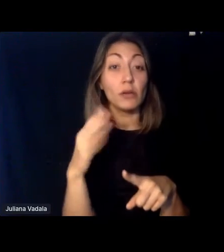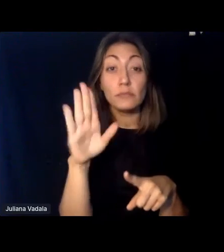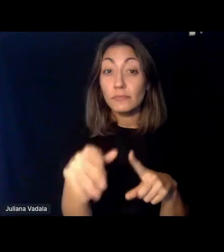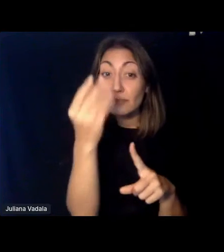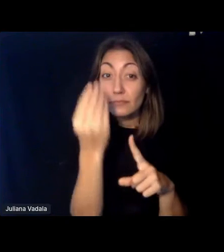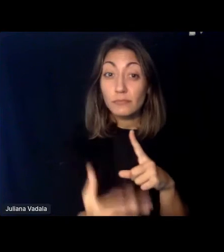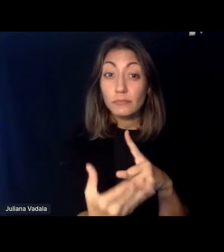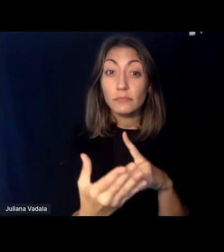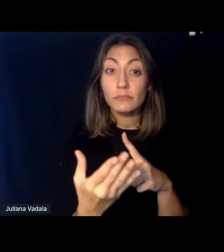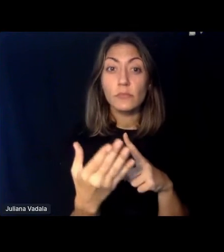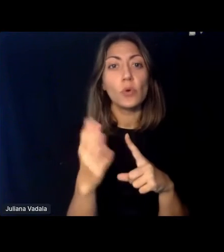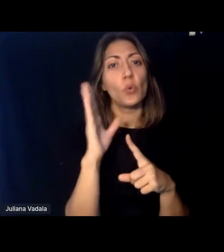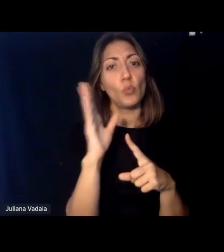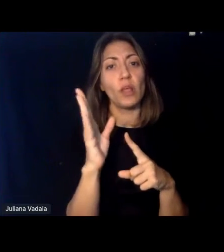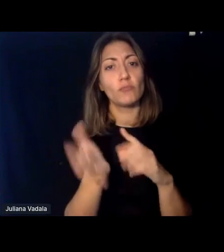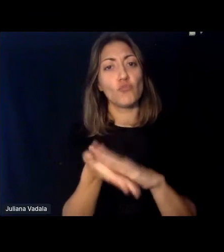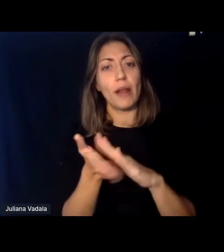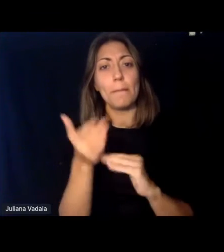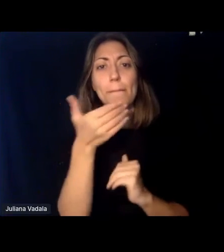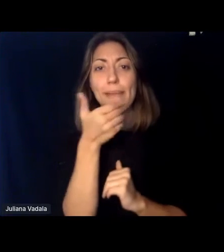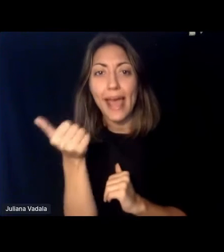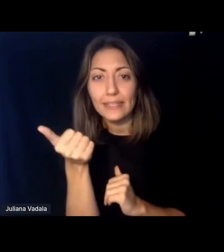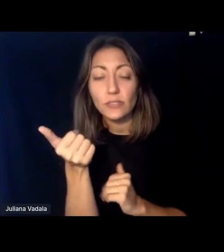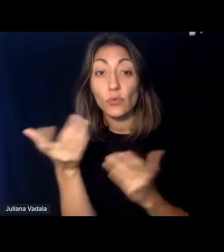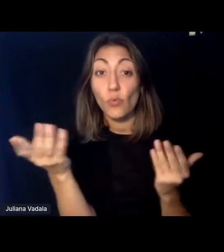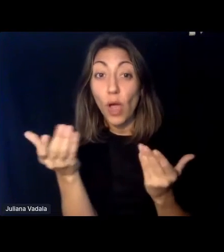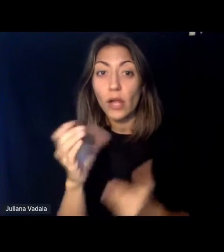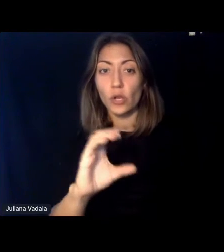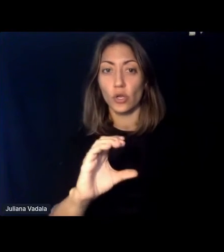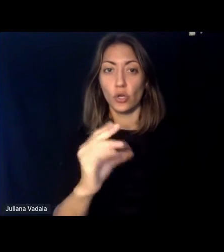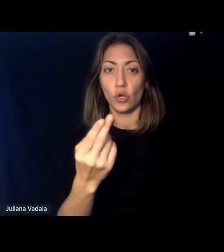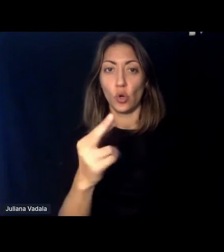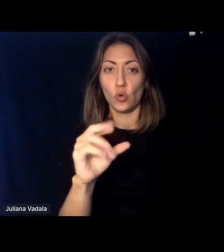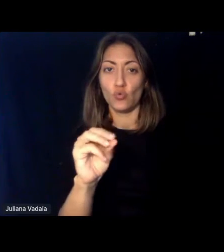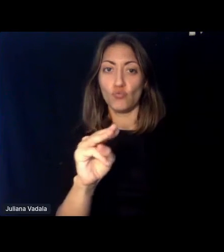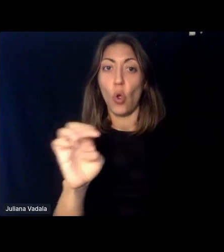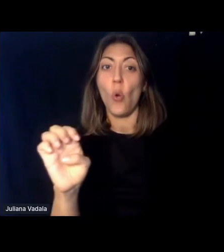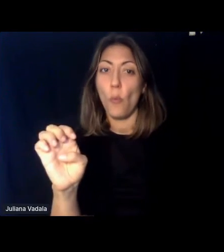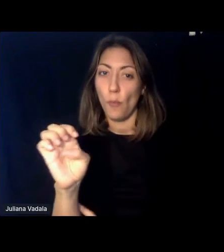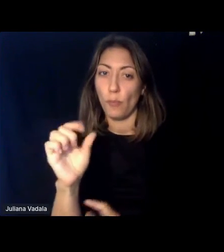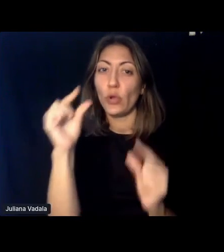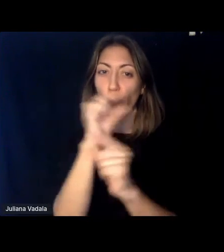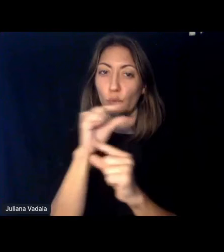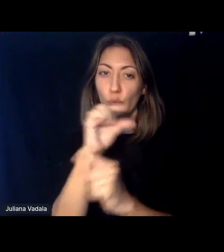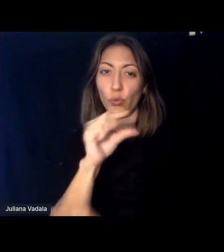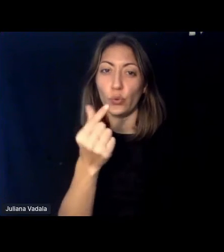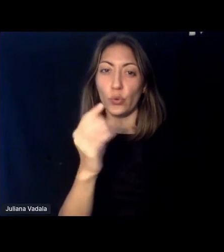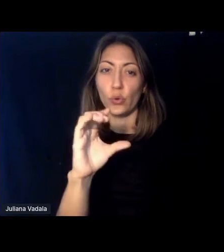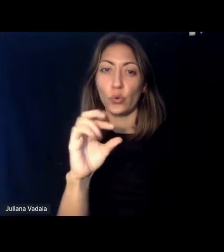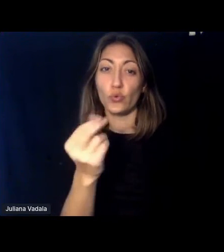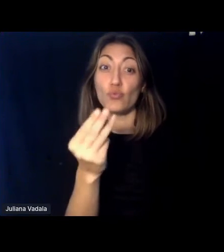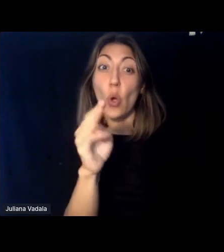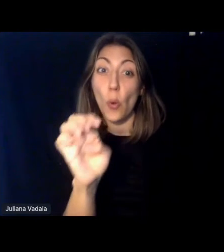connection. Most problems can be solved the low-tech way by refreshing your